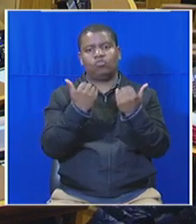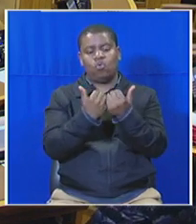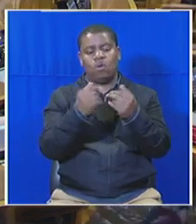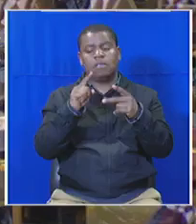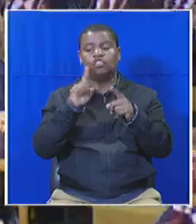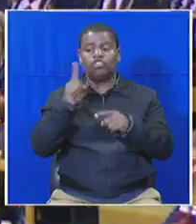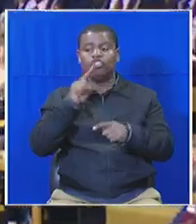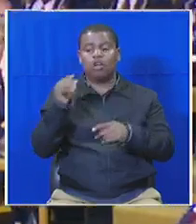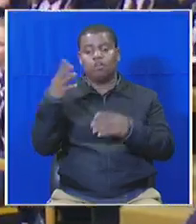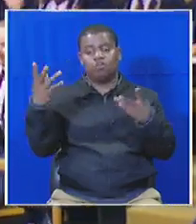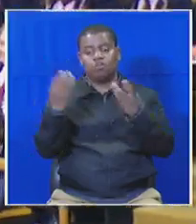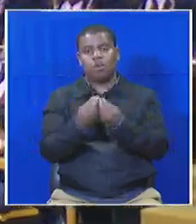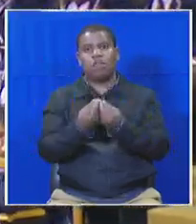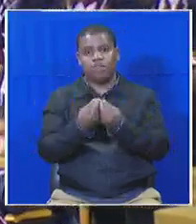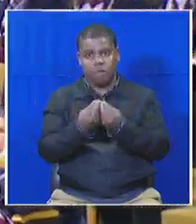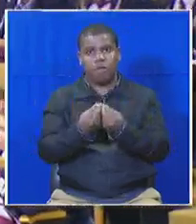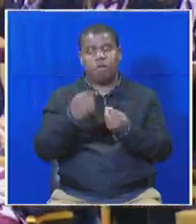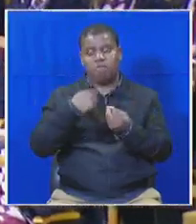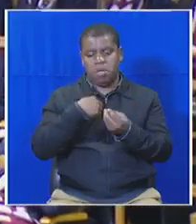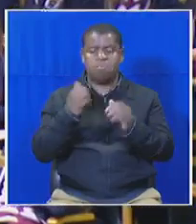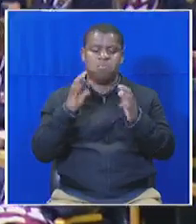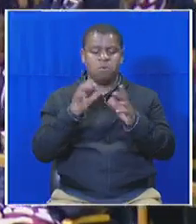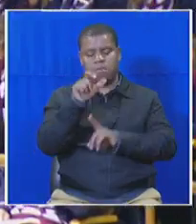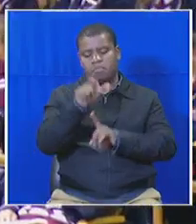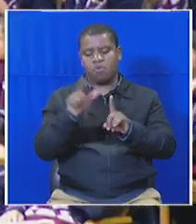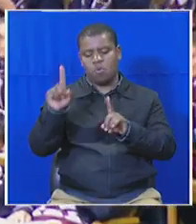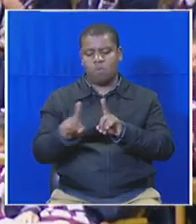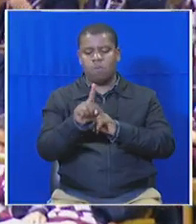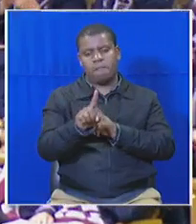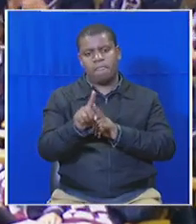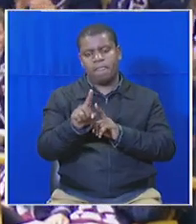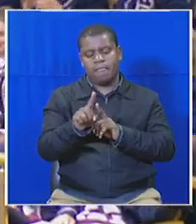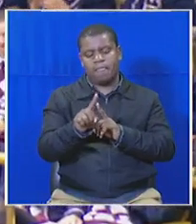teachers. And I call upon the Honorable Shengwa.